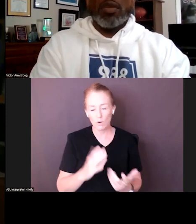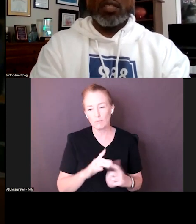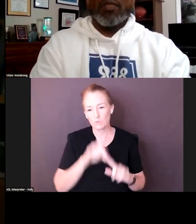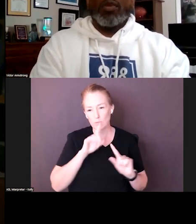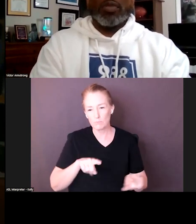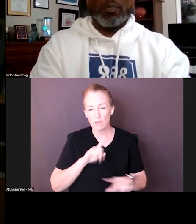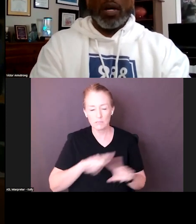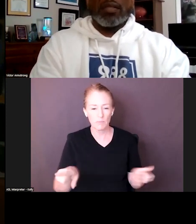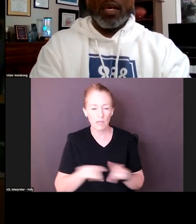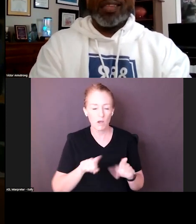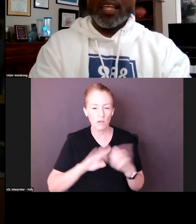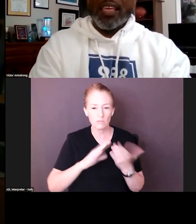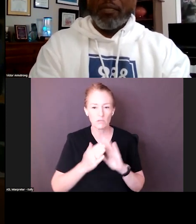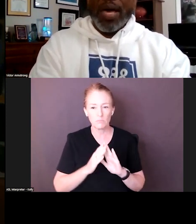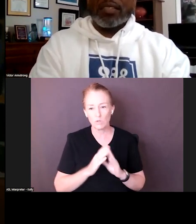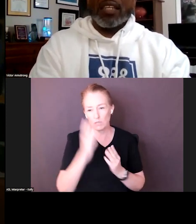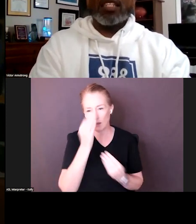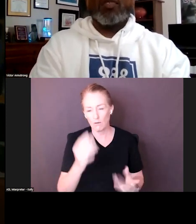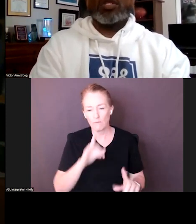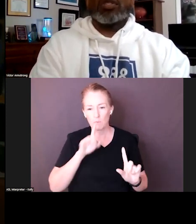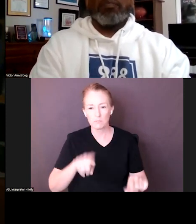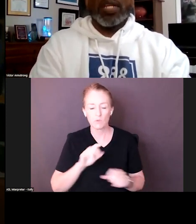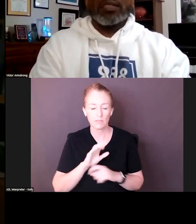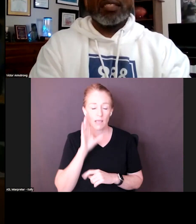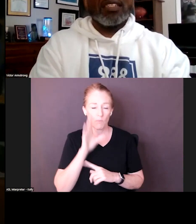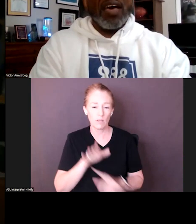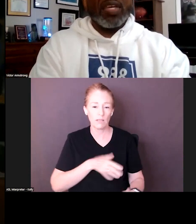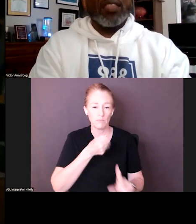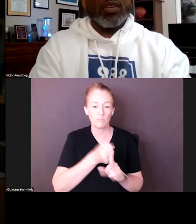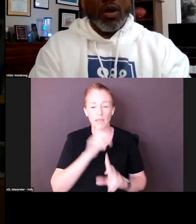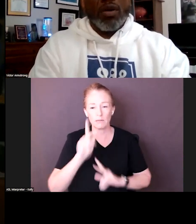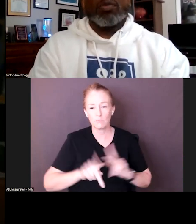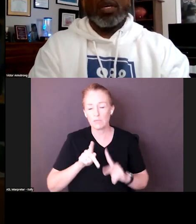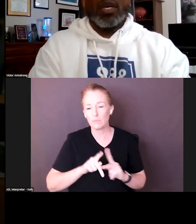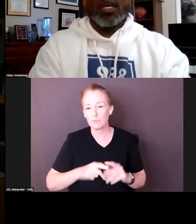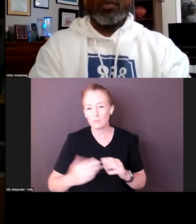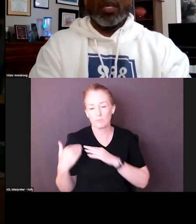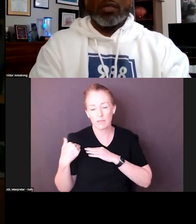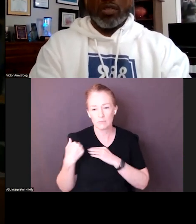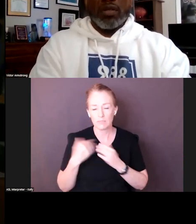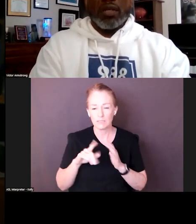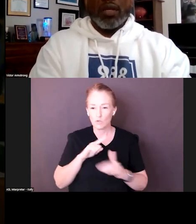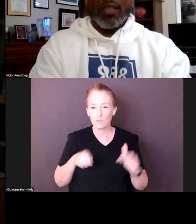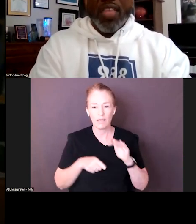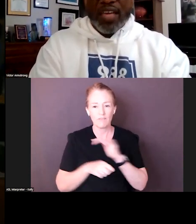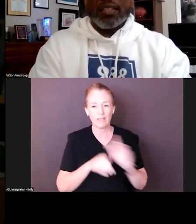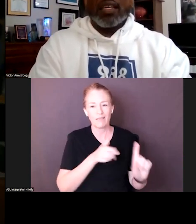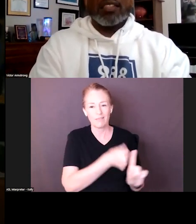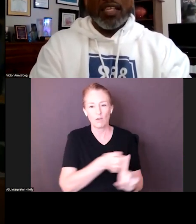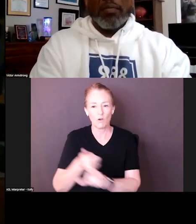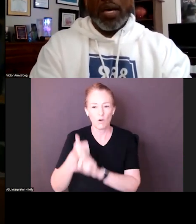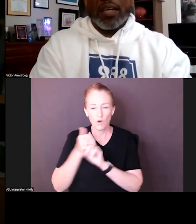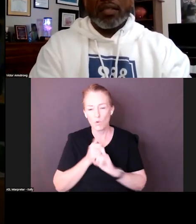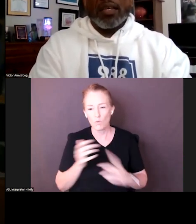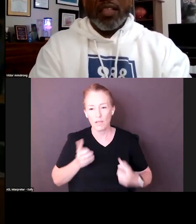a community-informed response that impacts an individual's ability to navigate their own healthcare journey. That